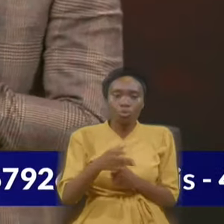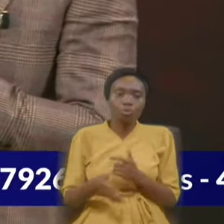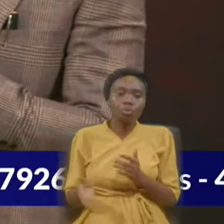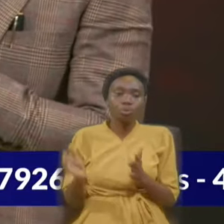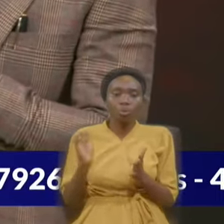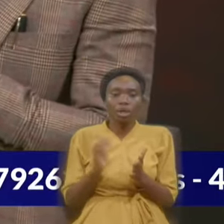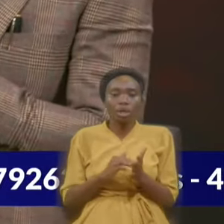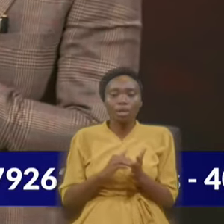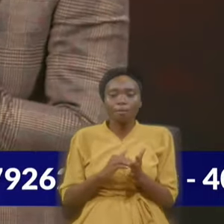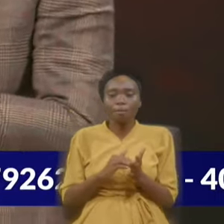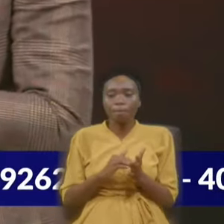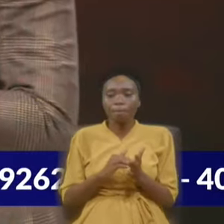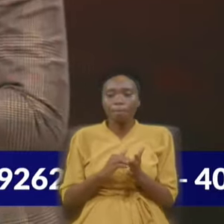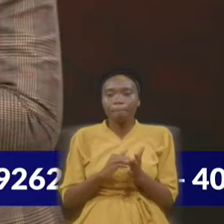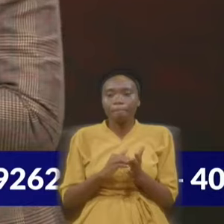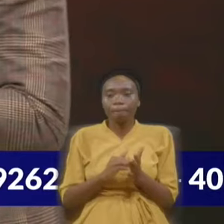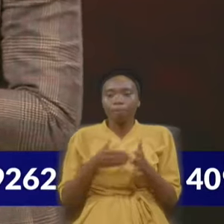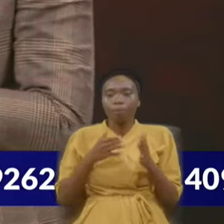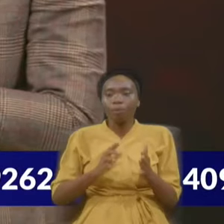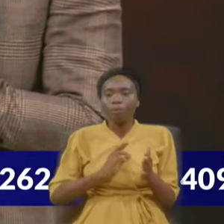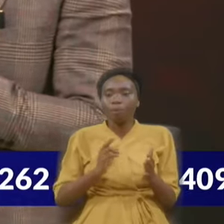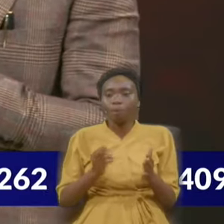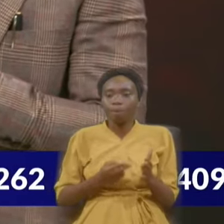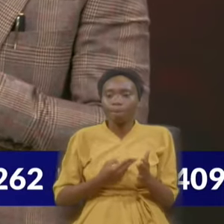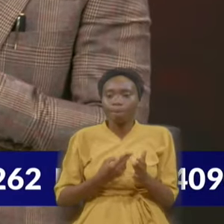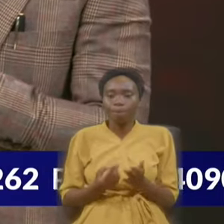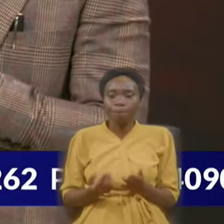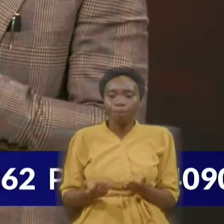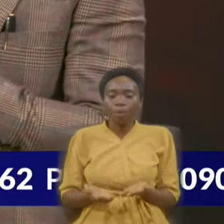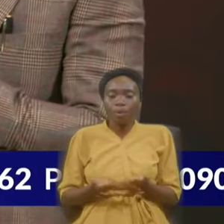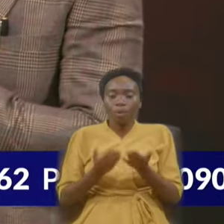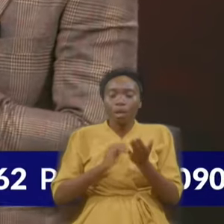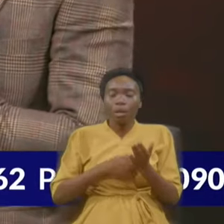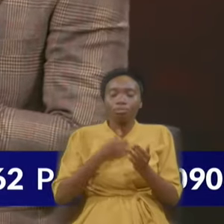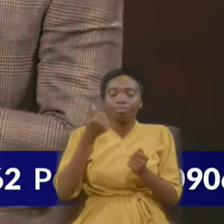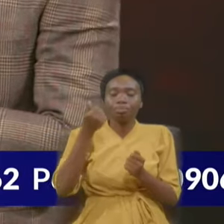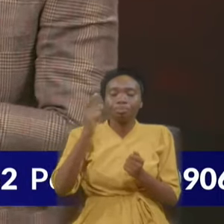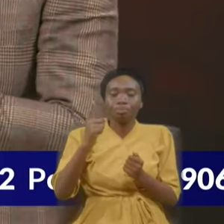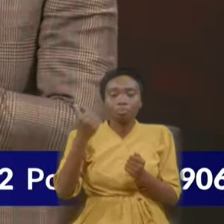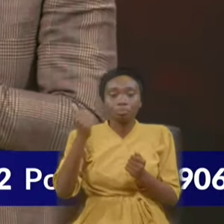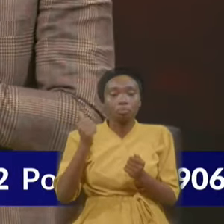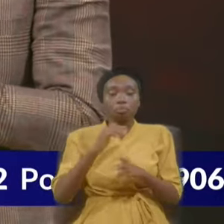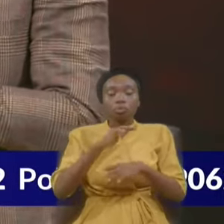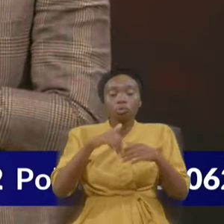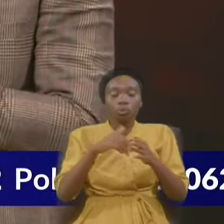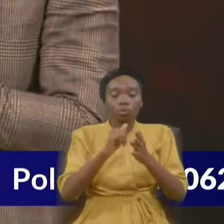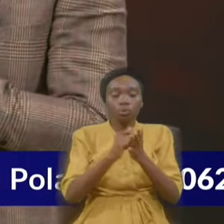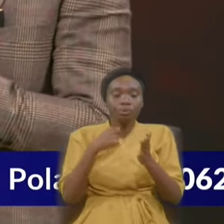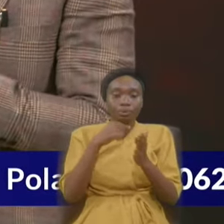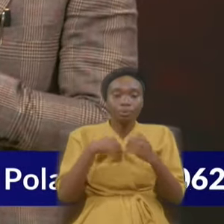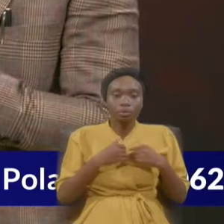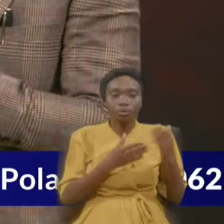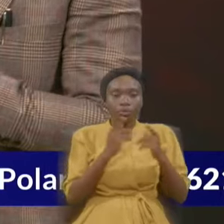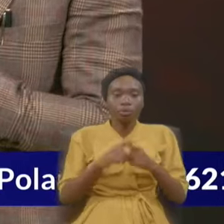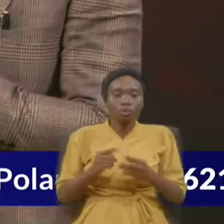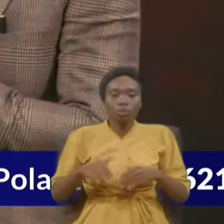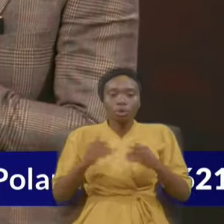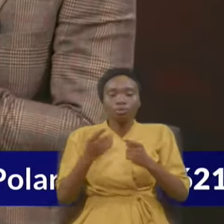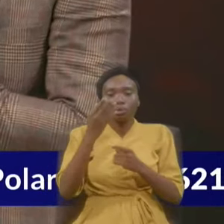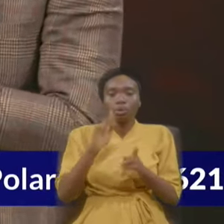measured to you again." Let's raise our tithe and offering, all that we have brought to offer unto the Lord as we pray